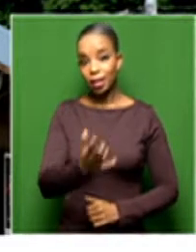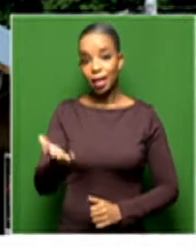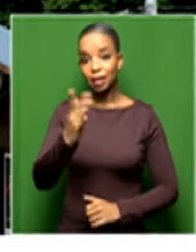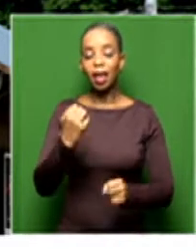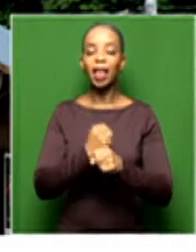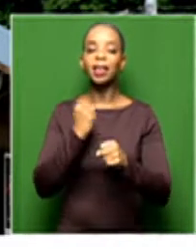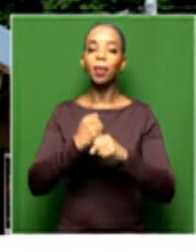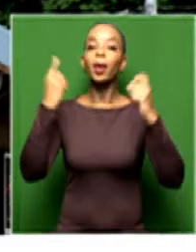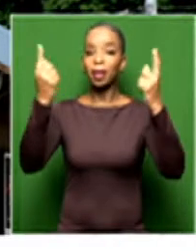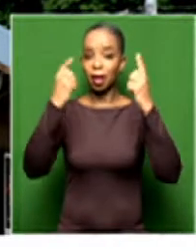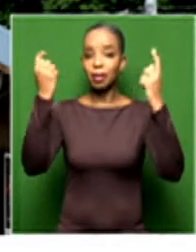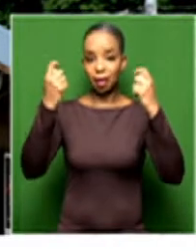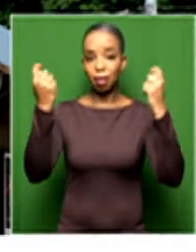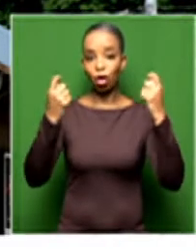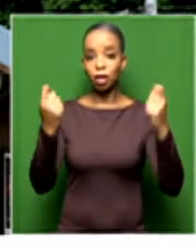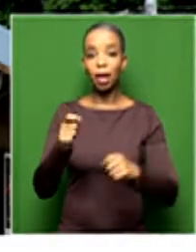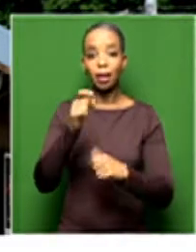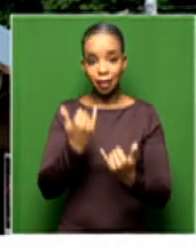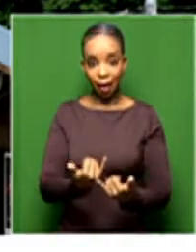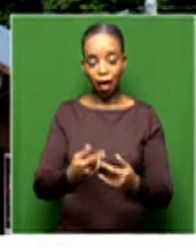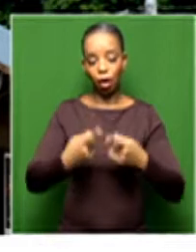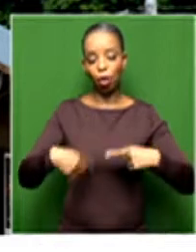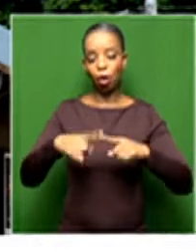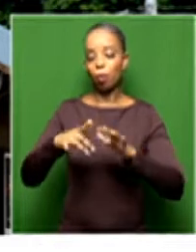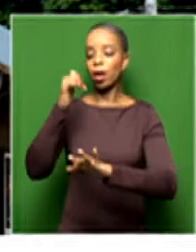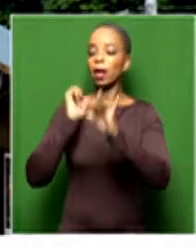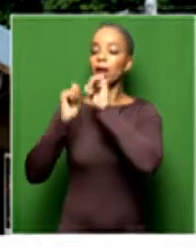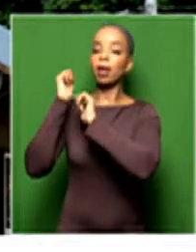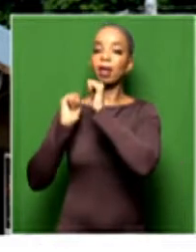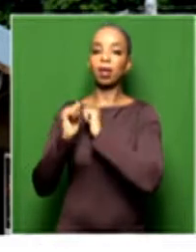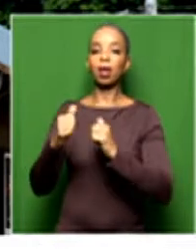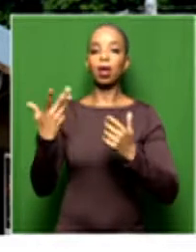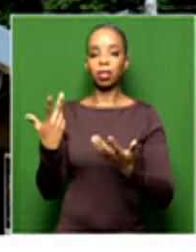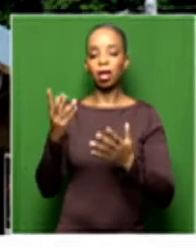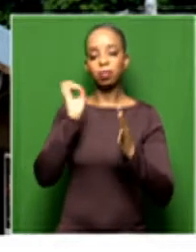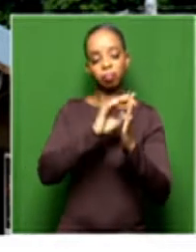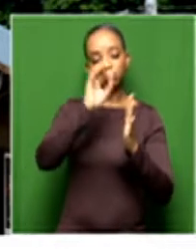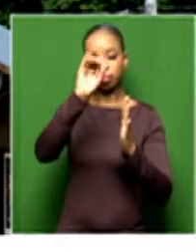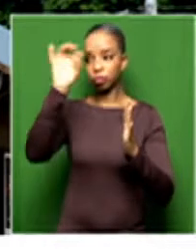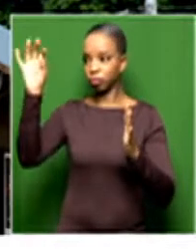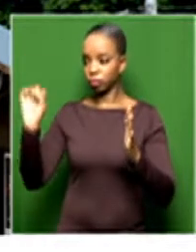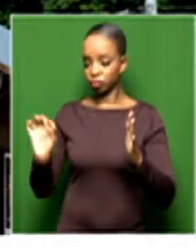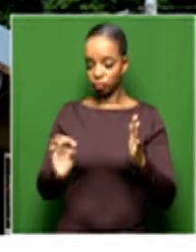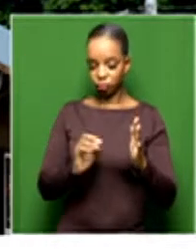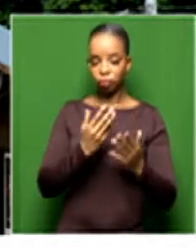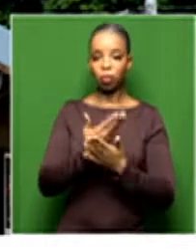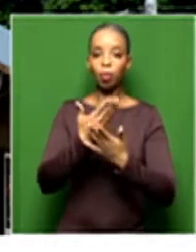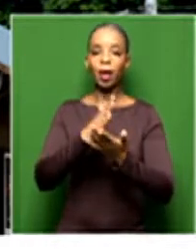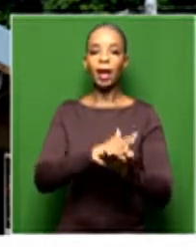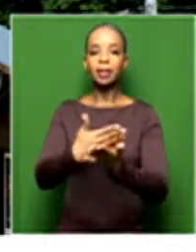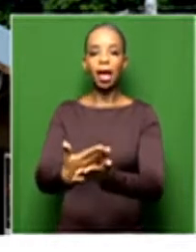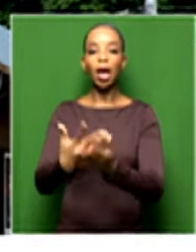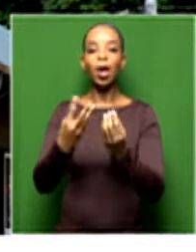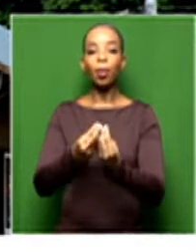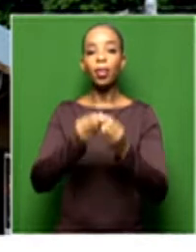being celebrated, that are being revisited and being put together for us actually to be able to share them with the